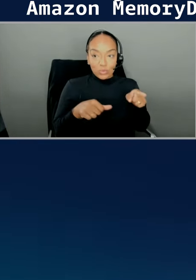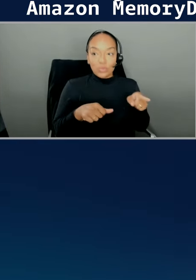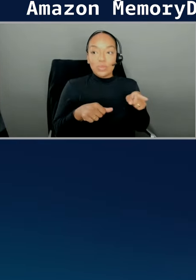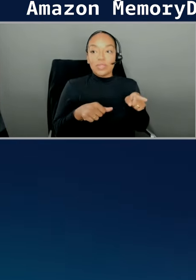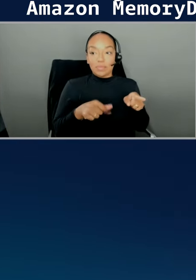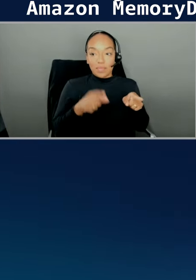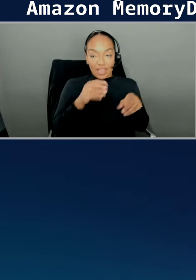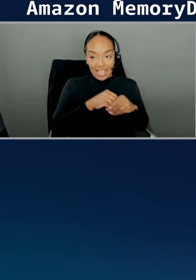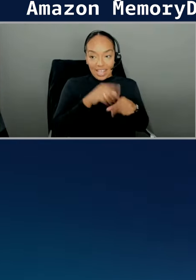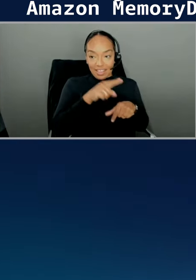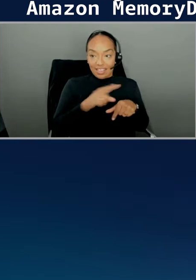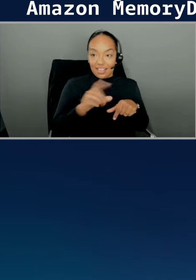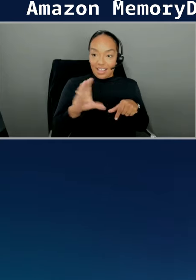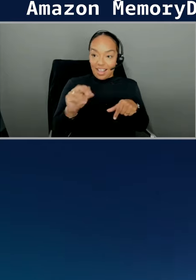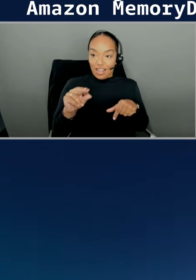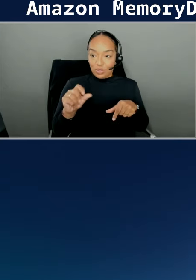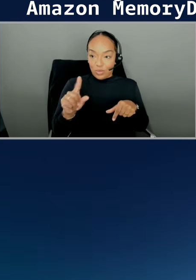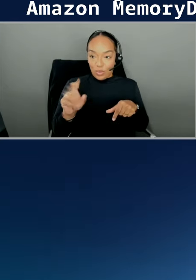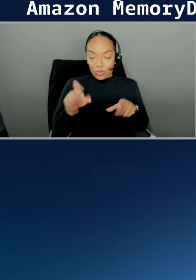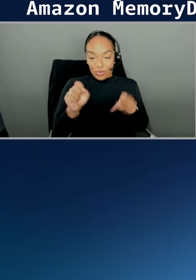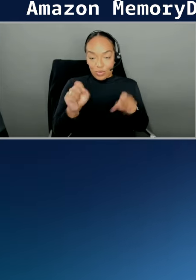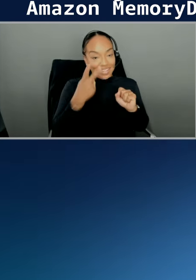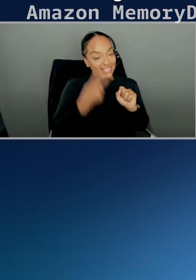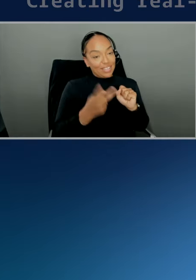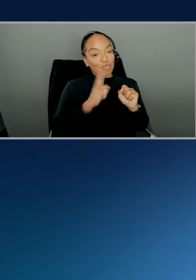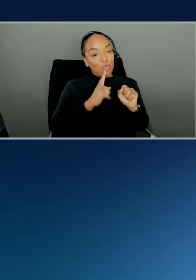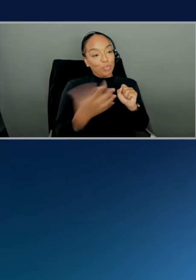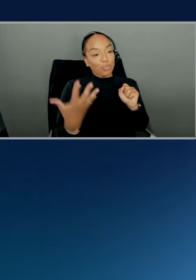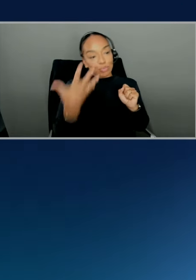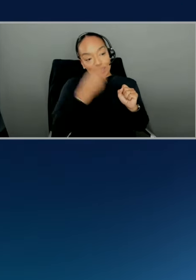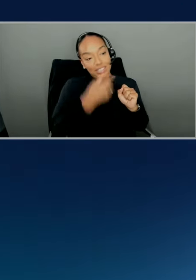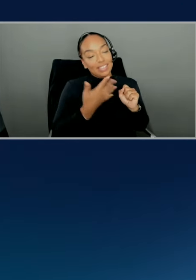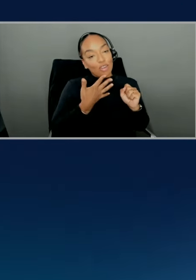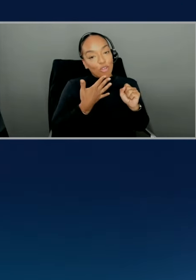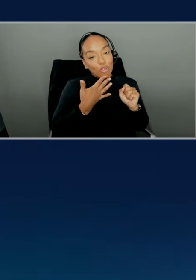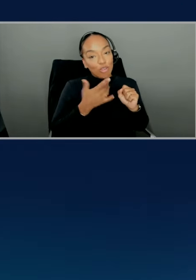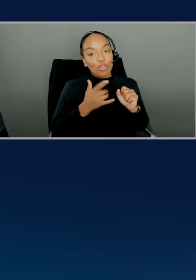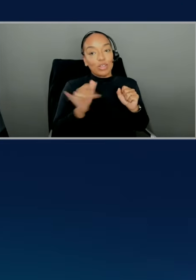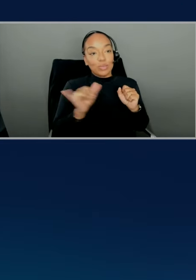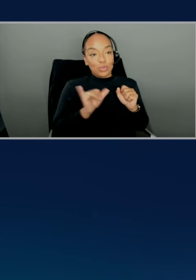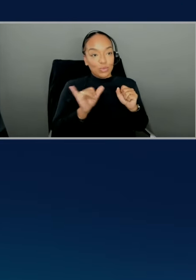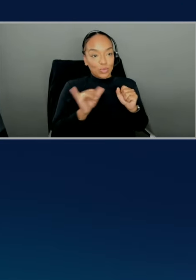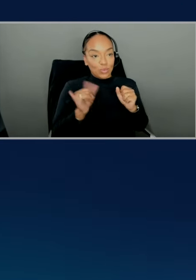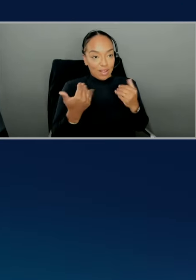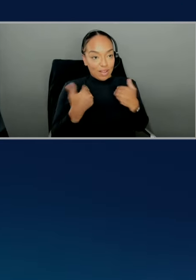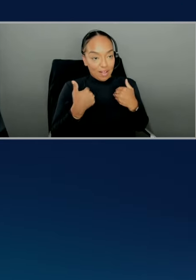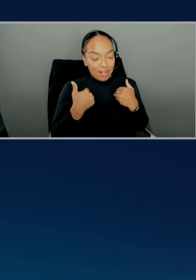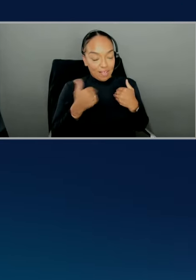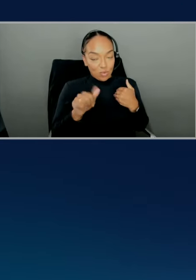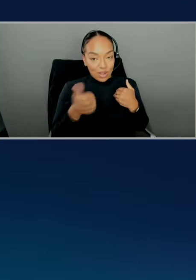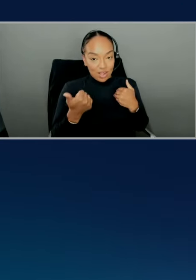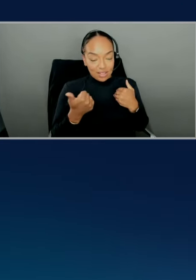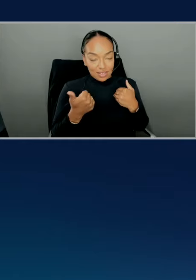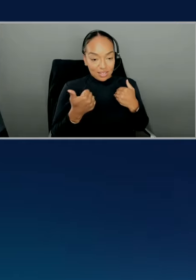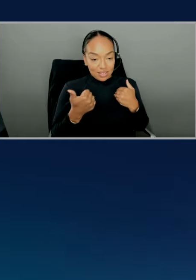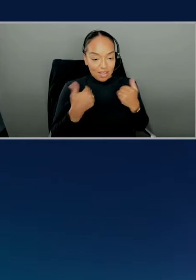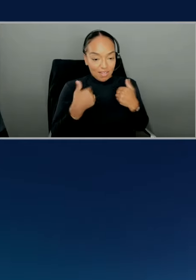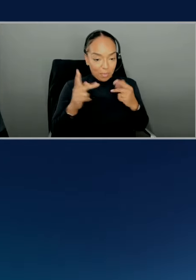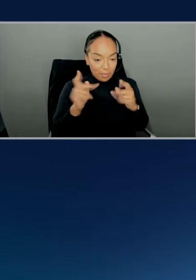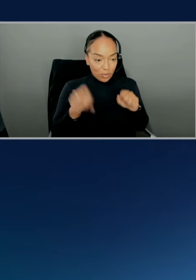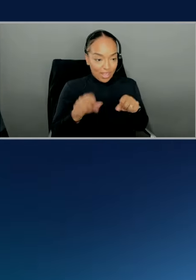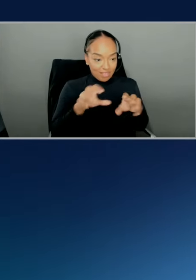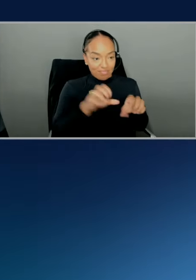look at it, look at the pretty colors. And we also have, what else do we have that people can get their hands on to